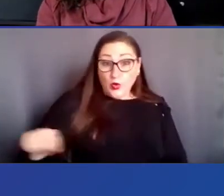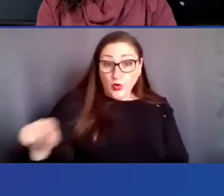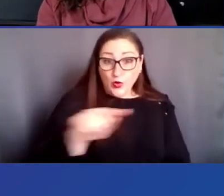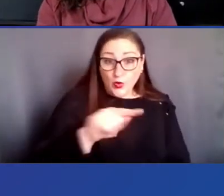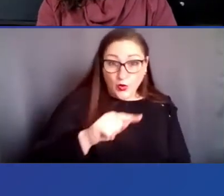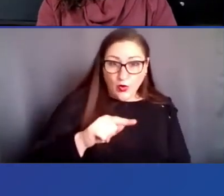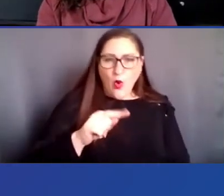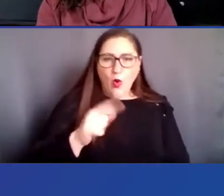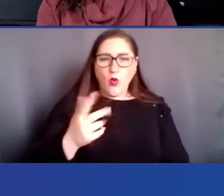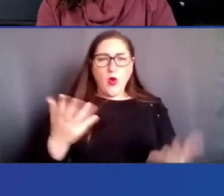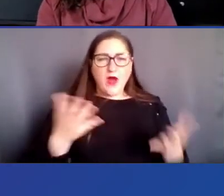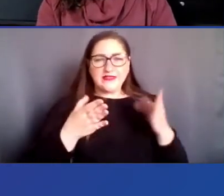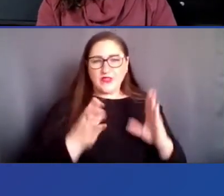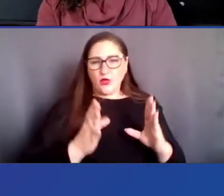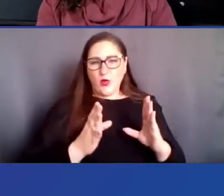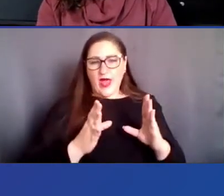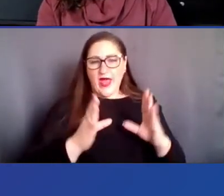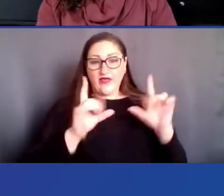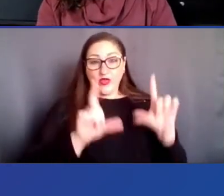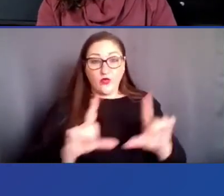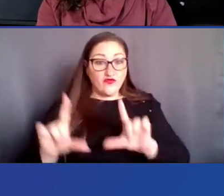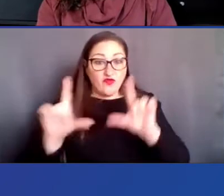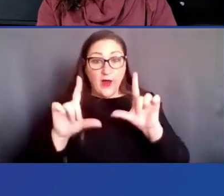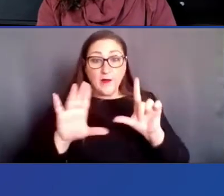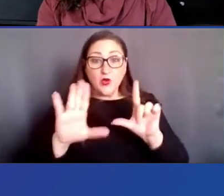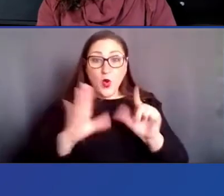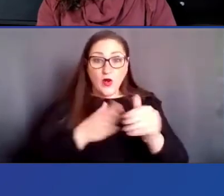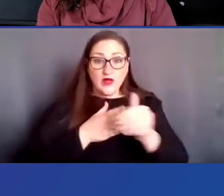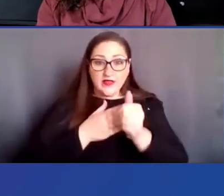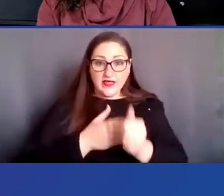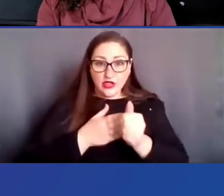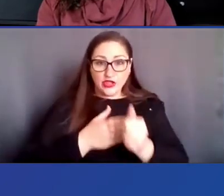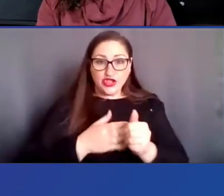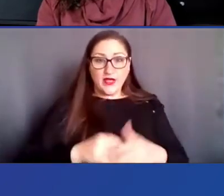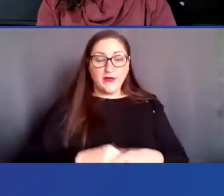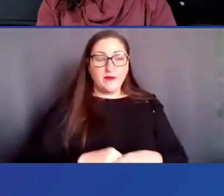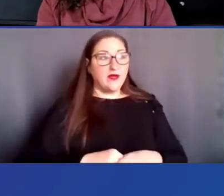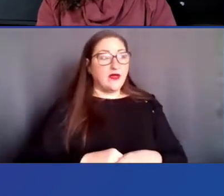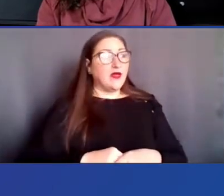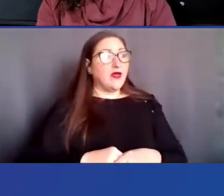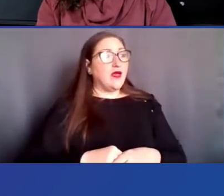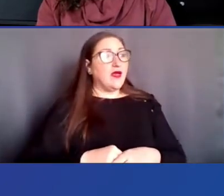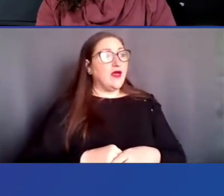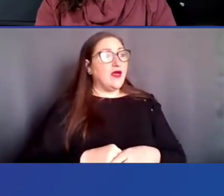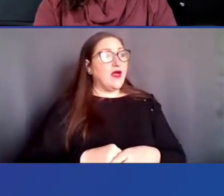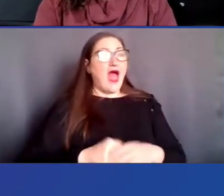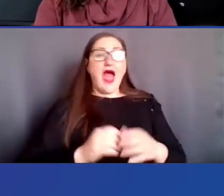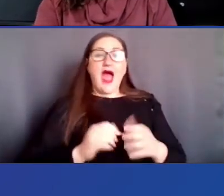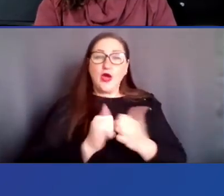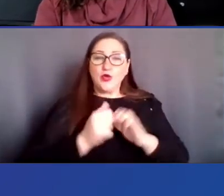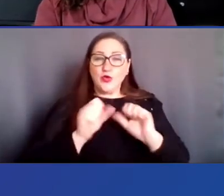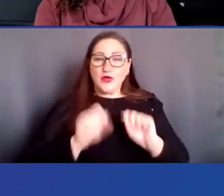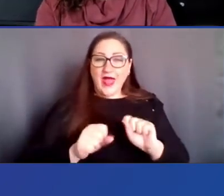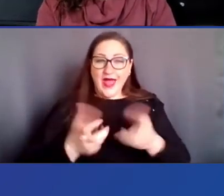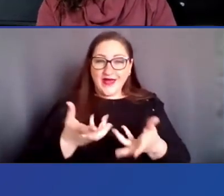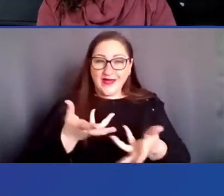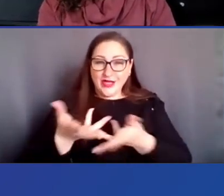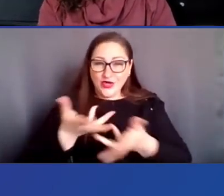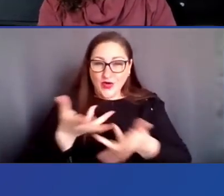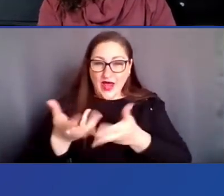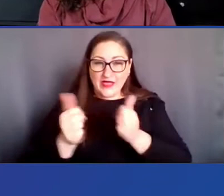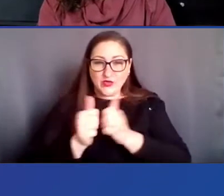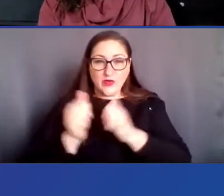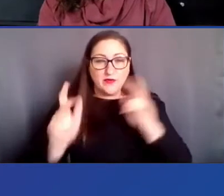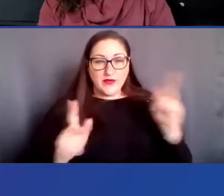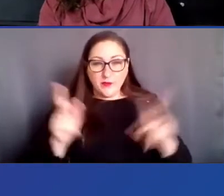way that you frame your leadership in order to be in interaction with the people? What does your leadership look like, taste